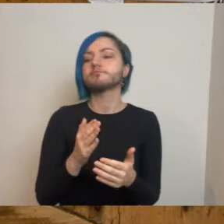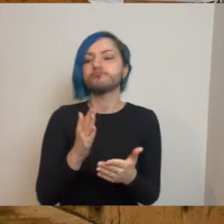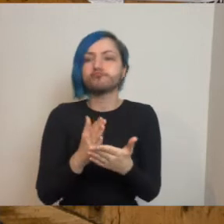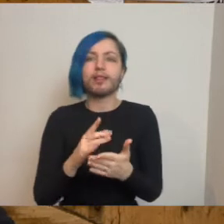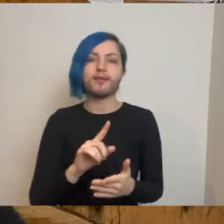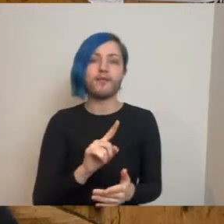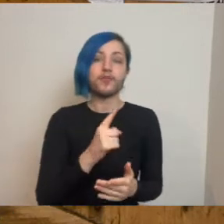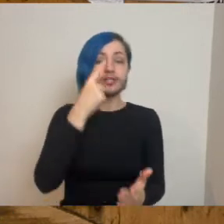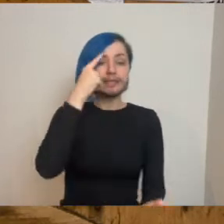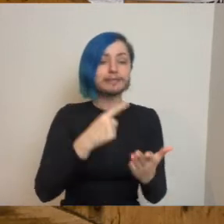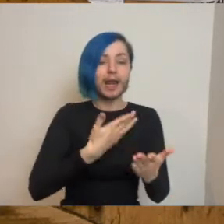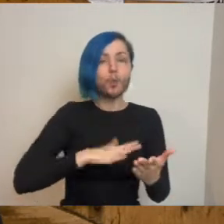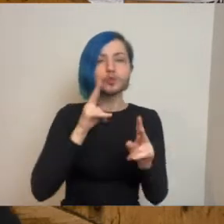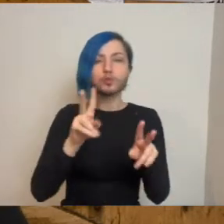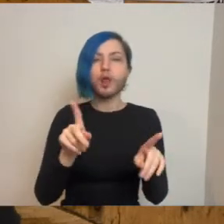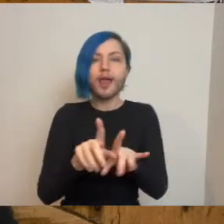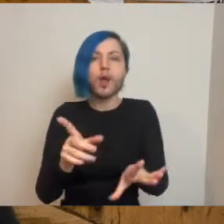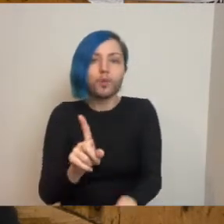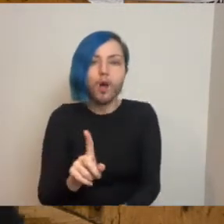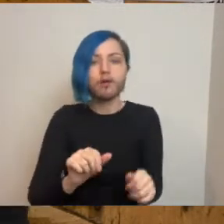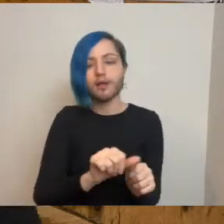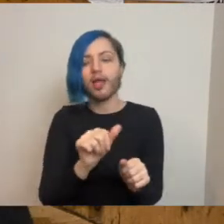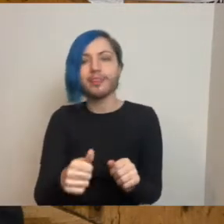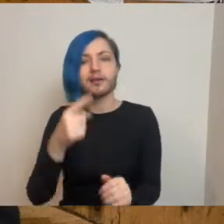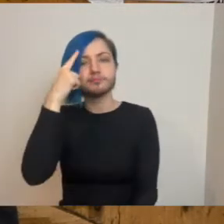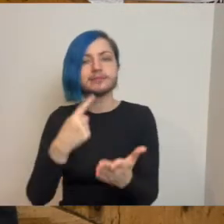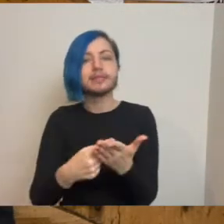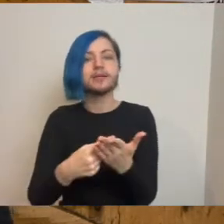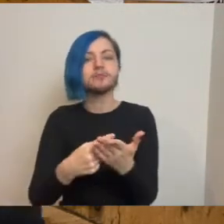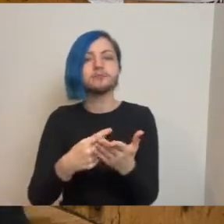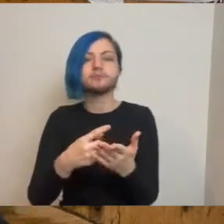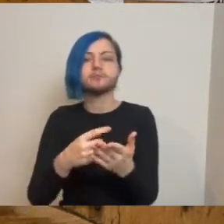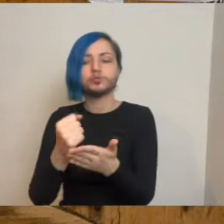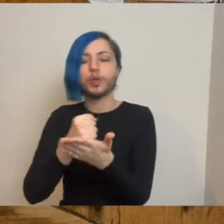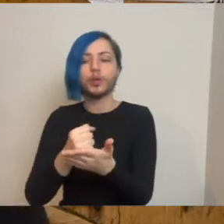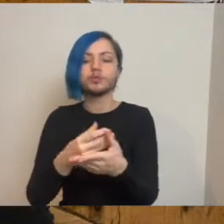first I decided what I wanted it to look like, and then I started gluing it down.